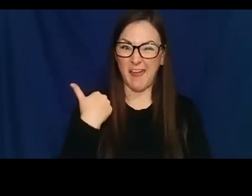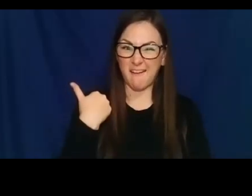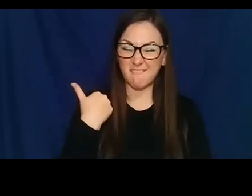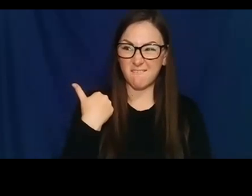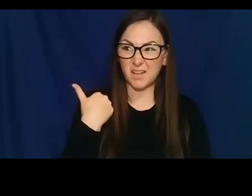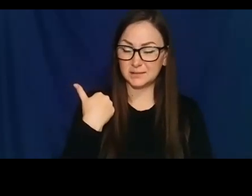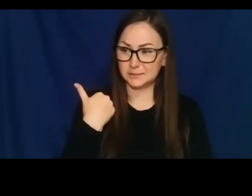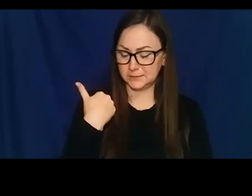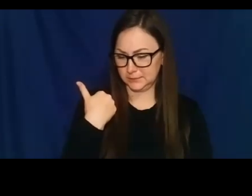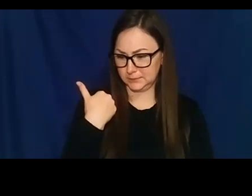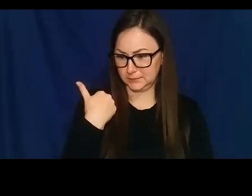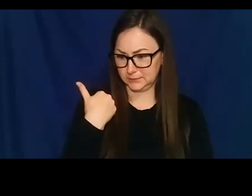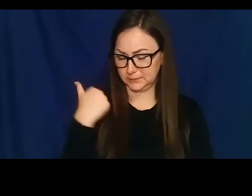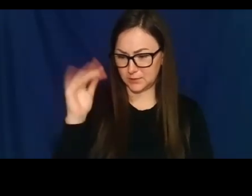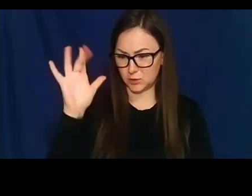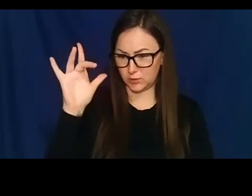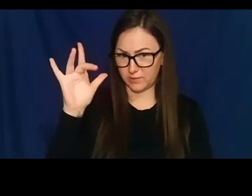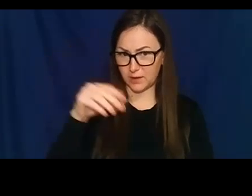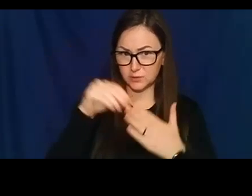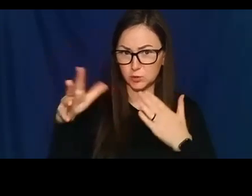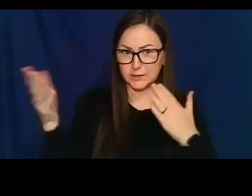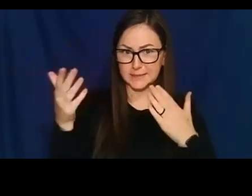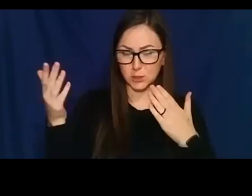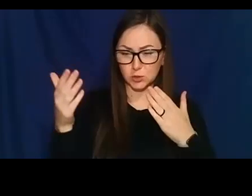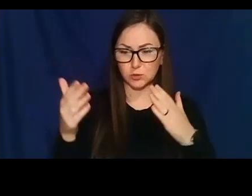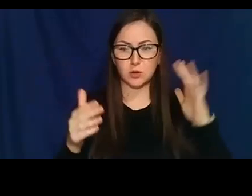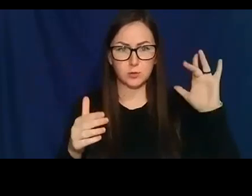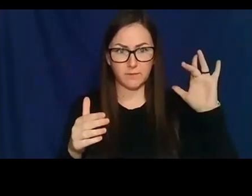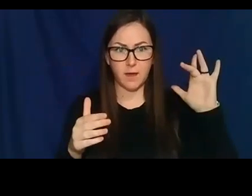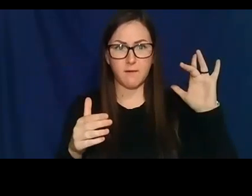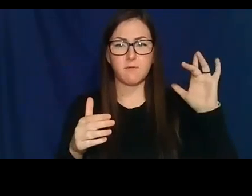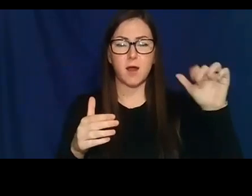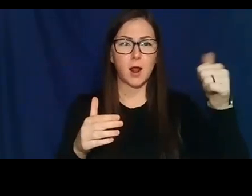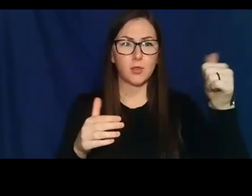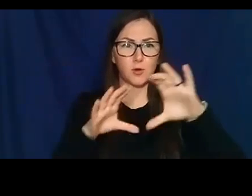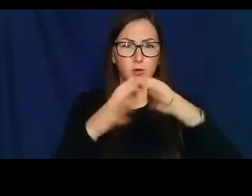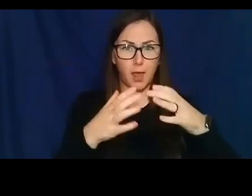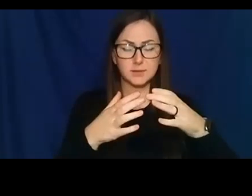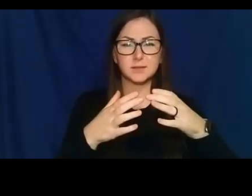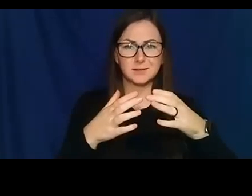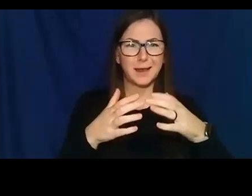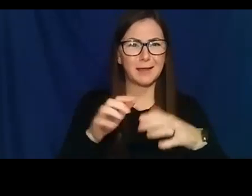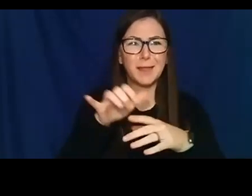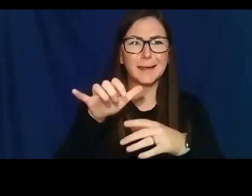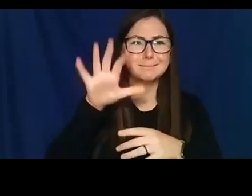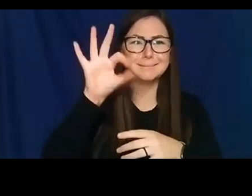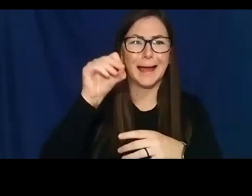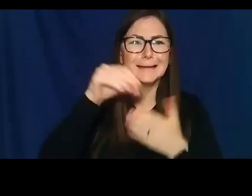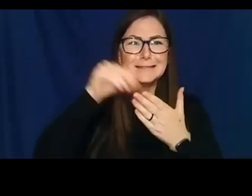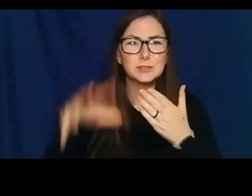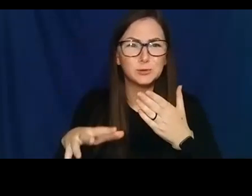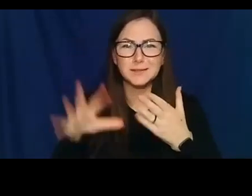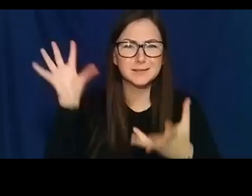25 here, 25 in the other one, 24 in the other one. So it takes a little time to get through all this. I do get quite a bit